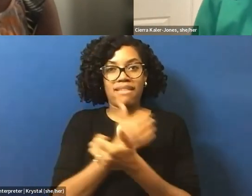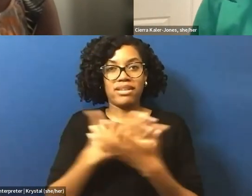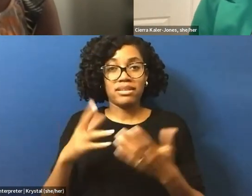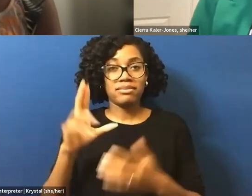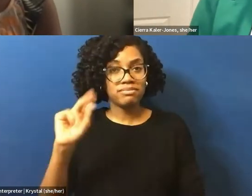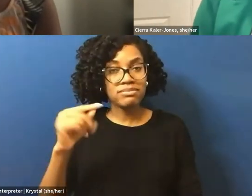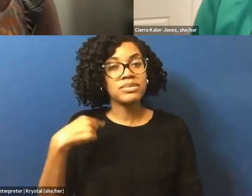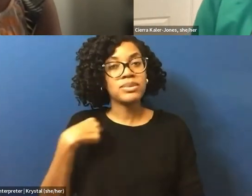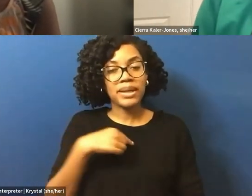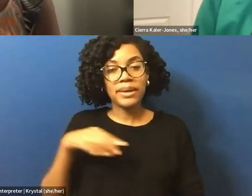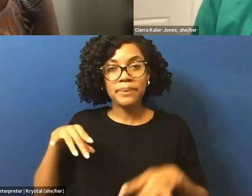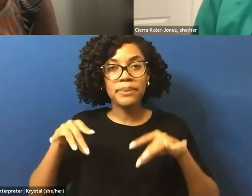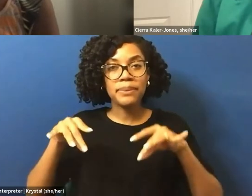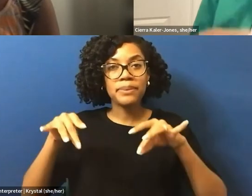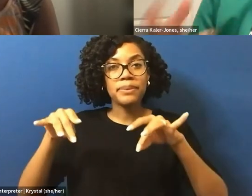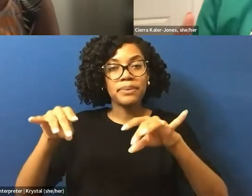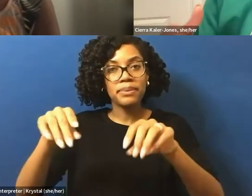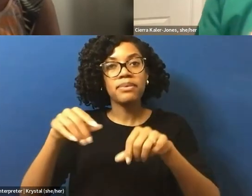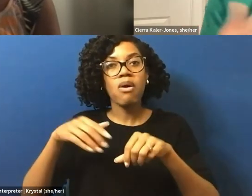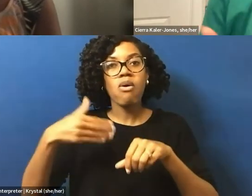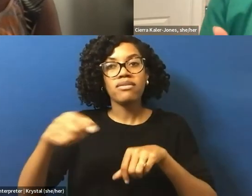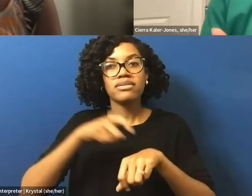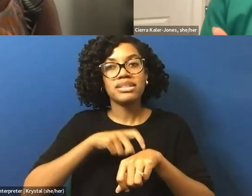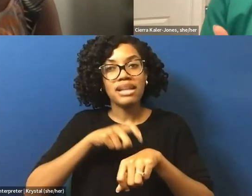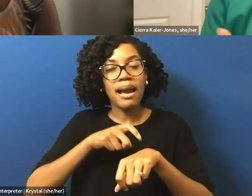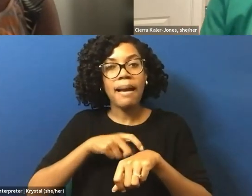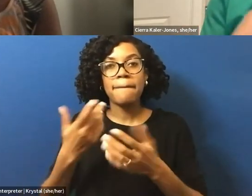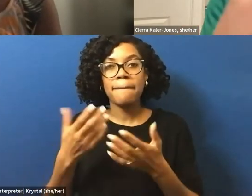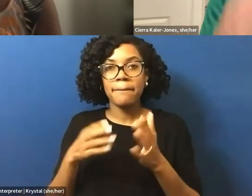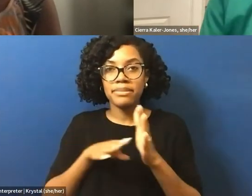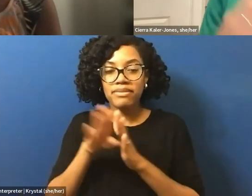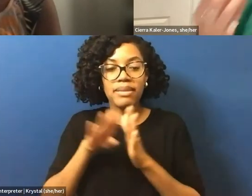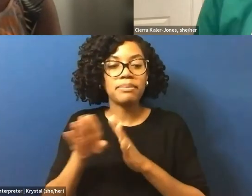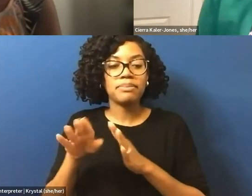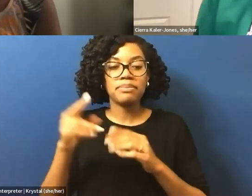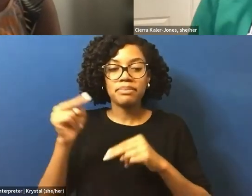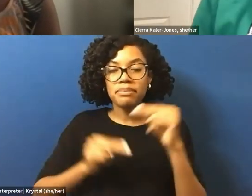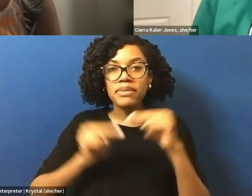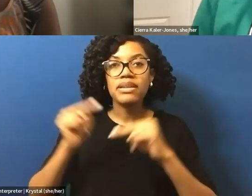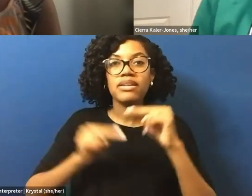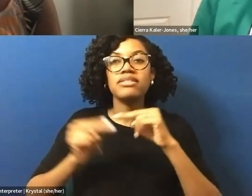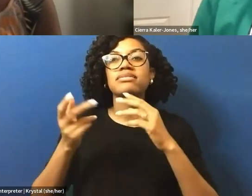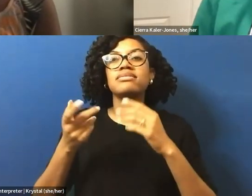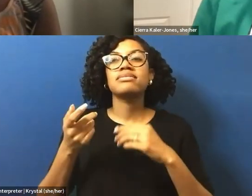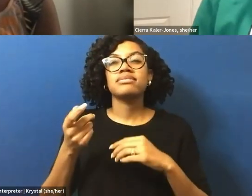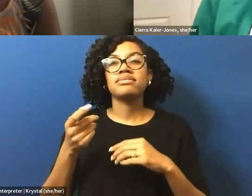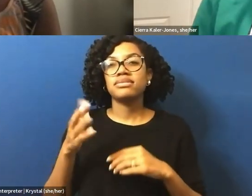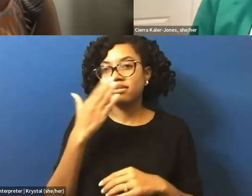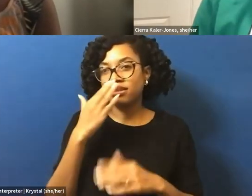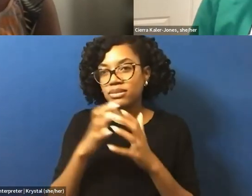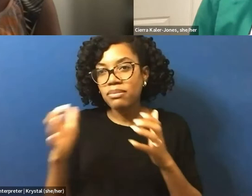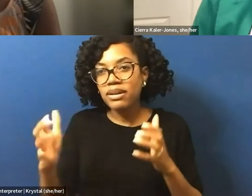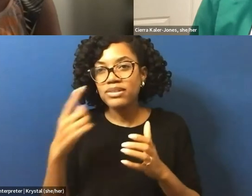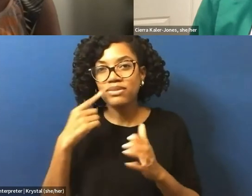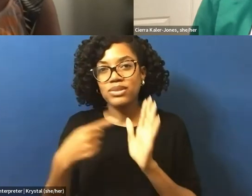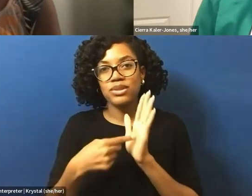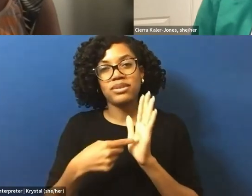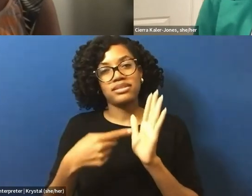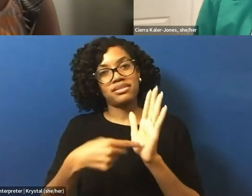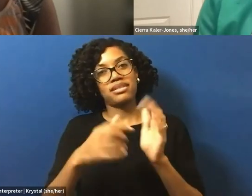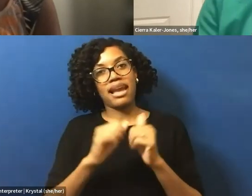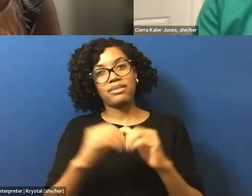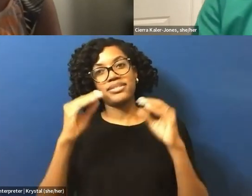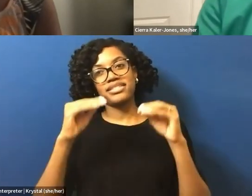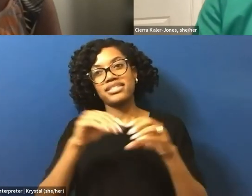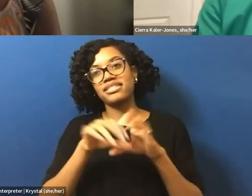so I just appreciate you lifting that up as a teaching strategy, right? To explore what that might look like in the classroom, for sure. Mm-hmm,